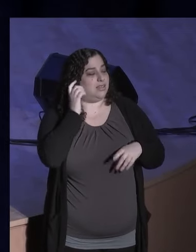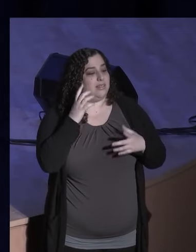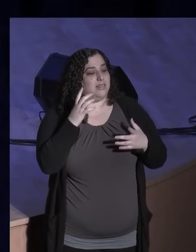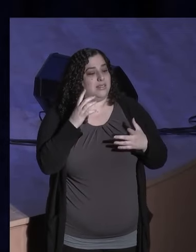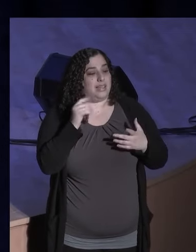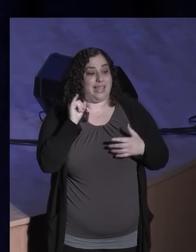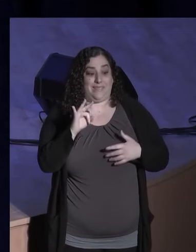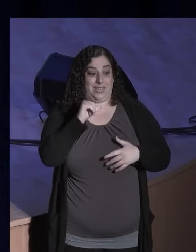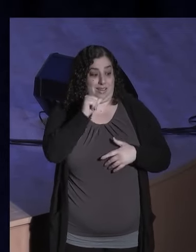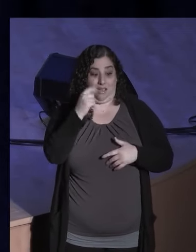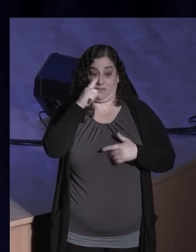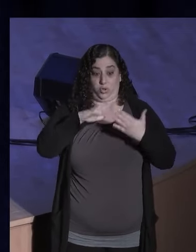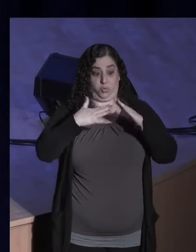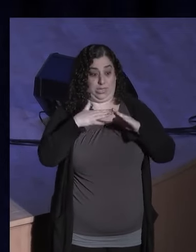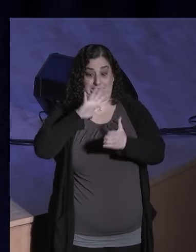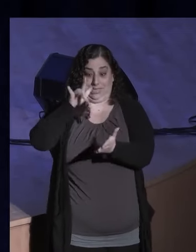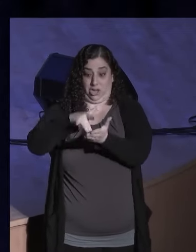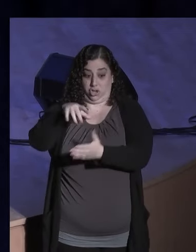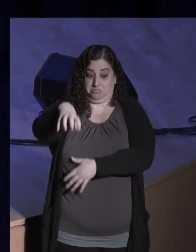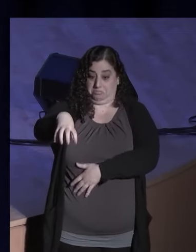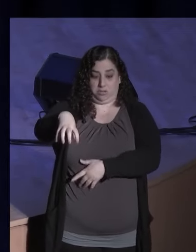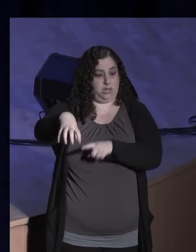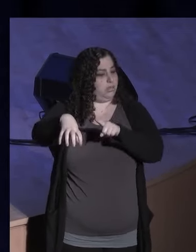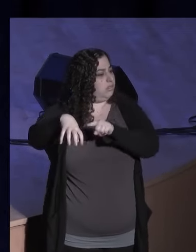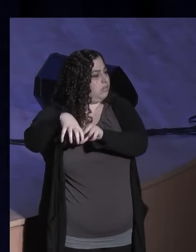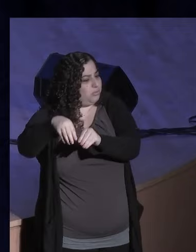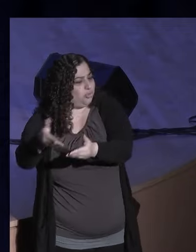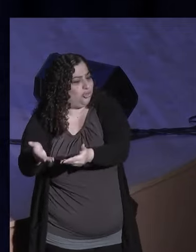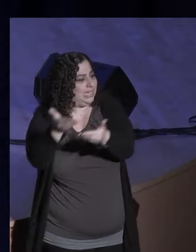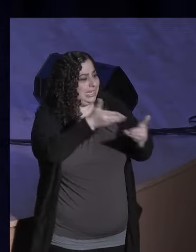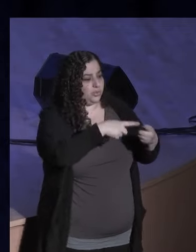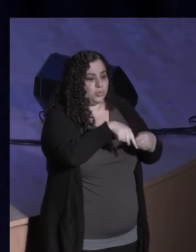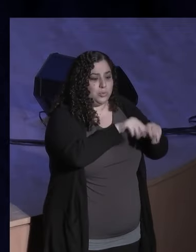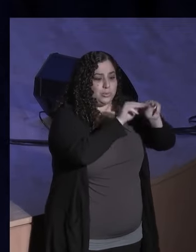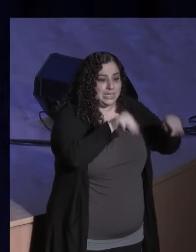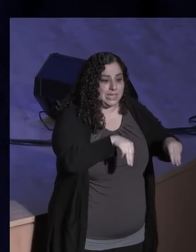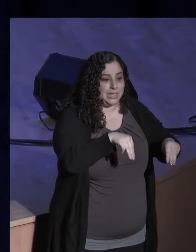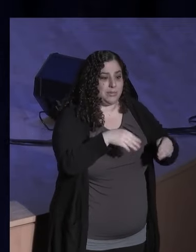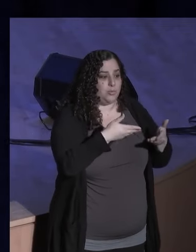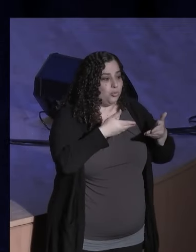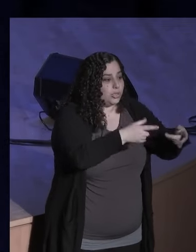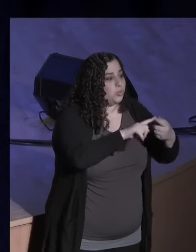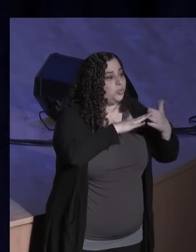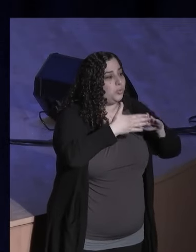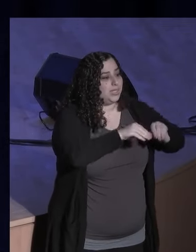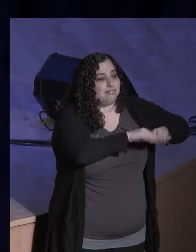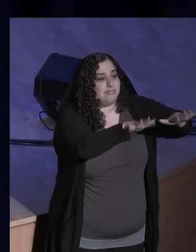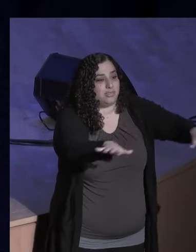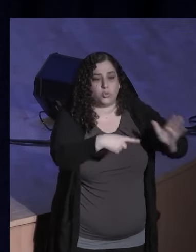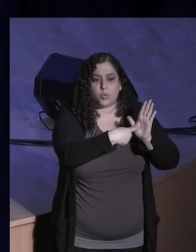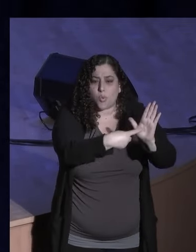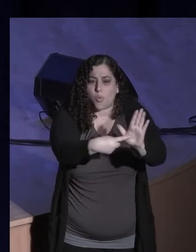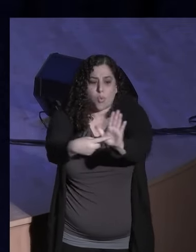some ways, what this festival does is it centers Native communities. It centers them literally in the center of